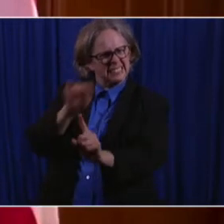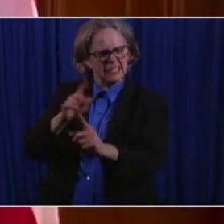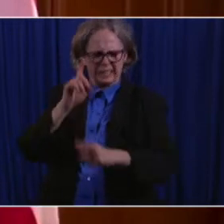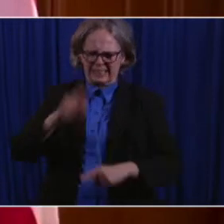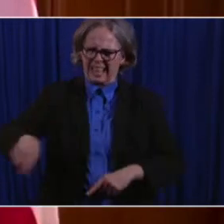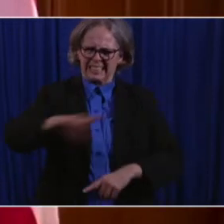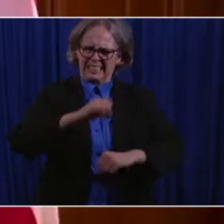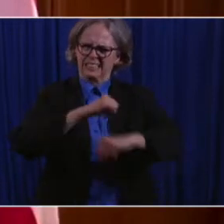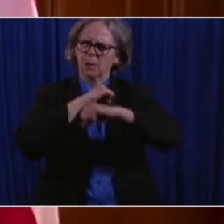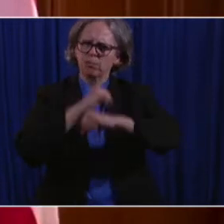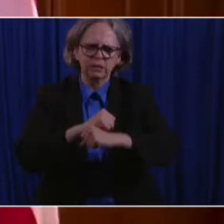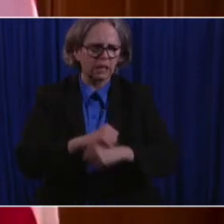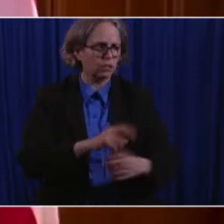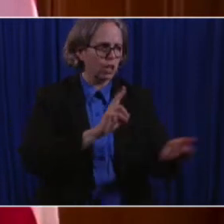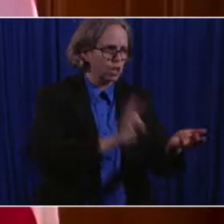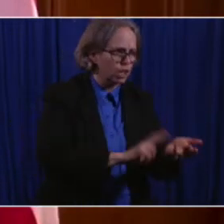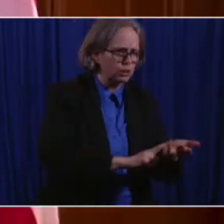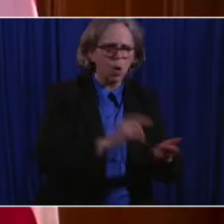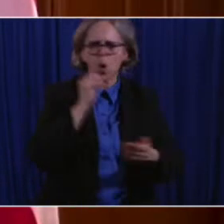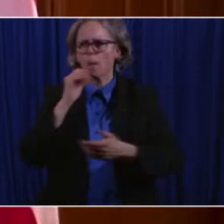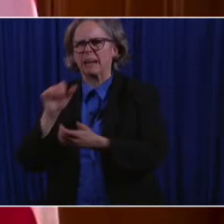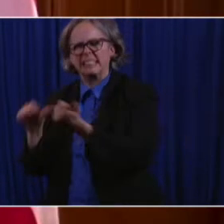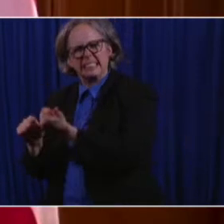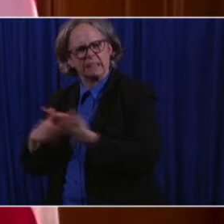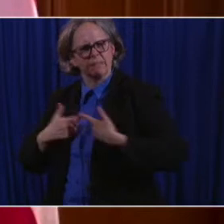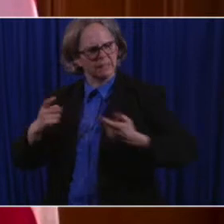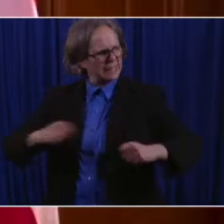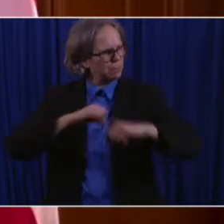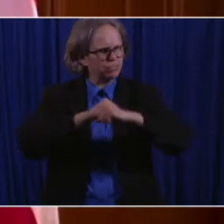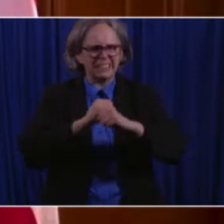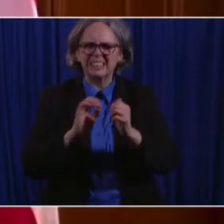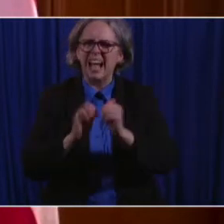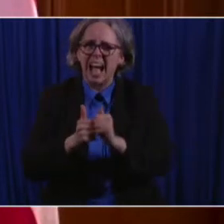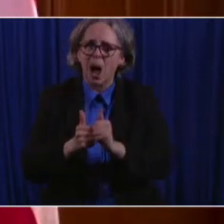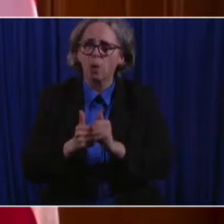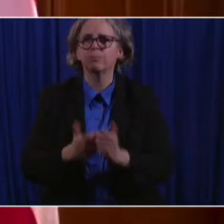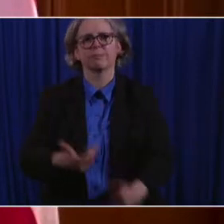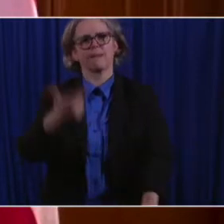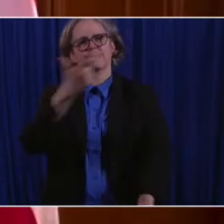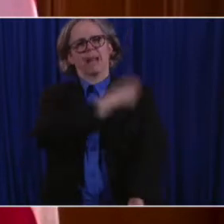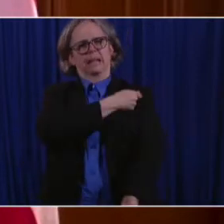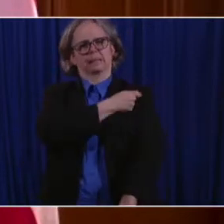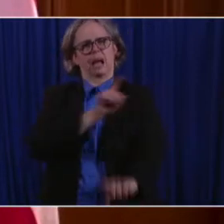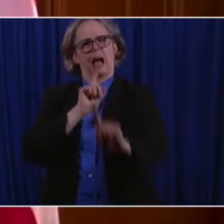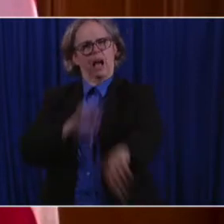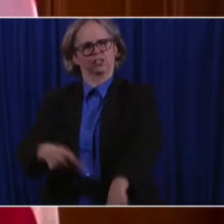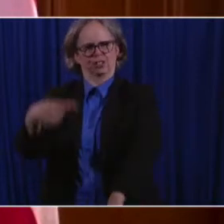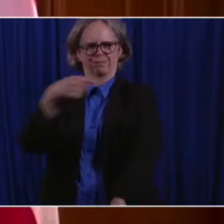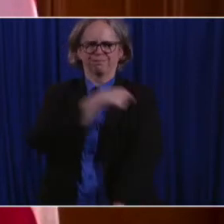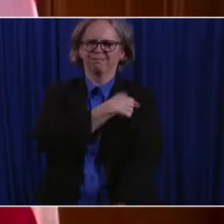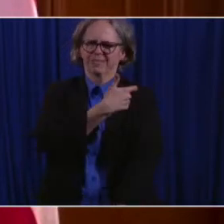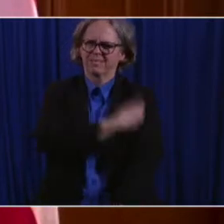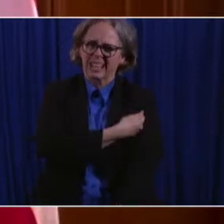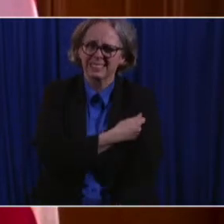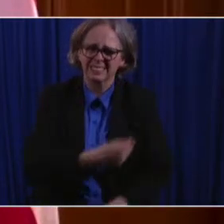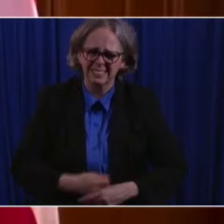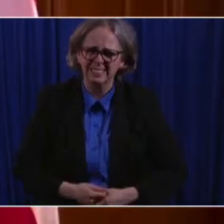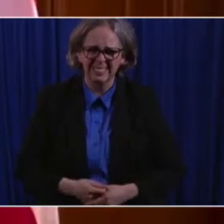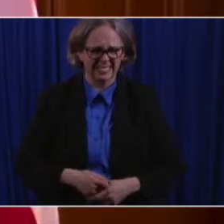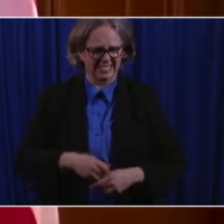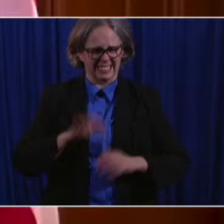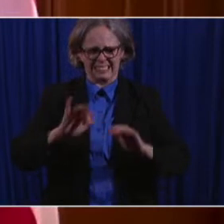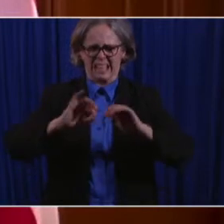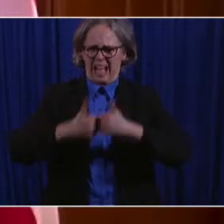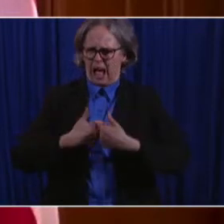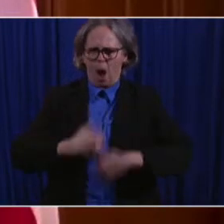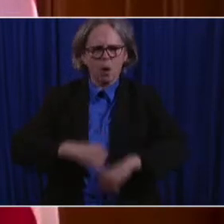So the only way you can do it, the only way we know you can do it is through vaccine. Vaccine is the way we protect our loved ones in our nursing homes,